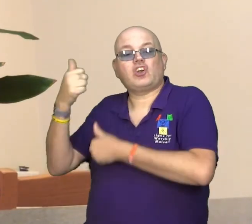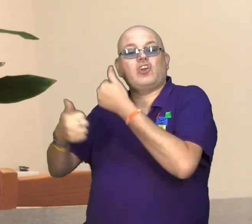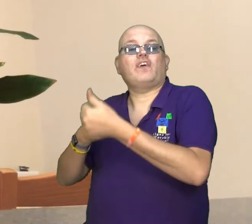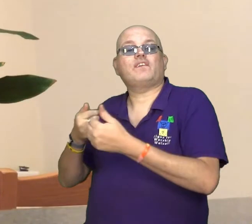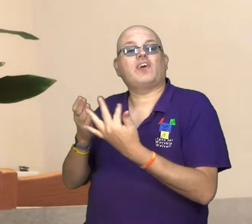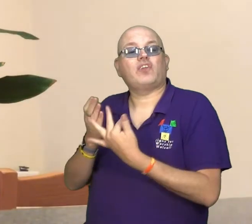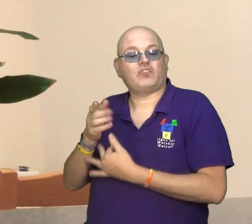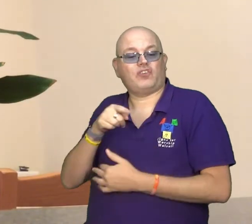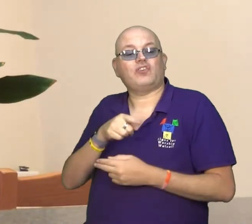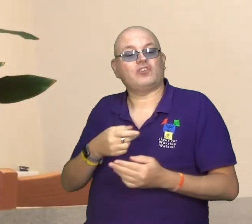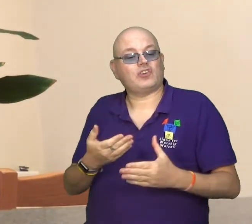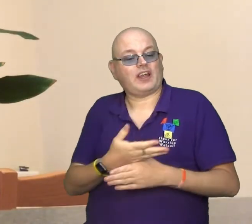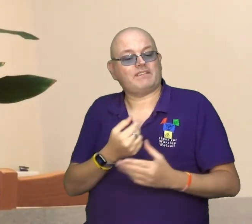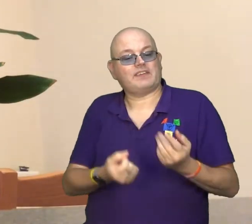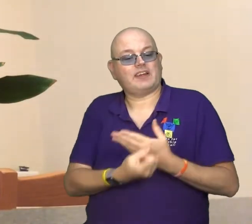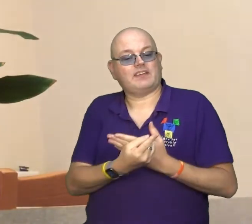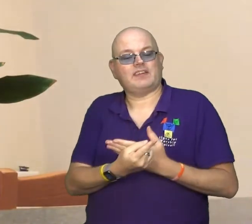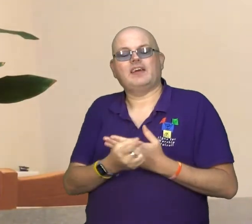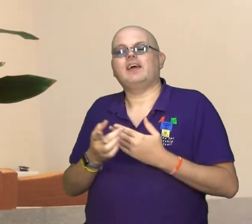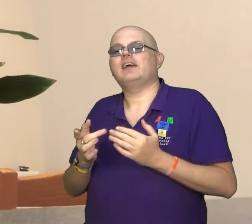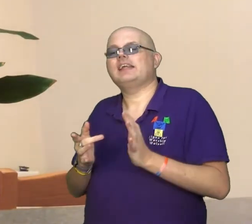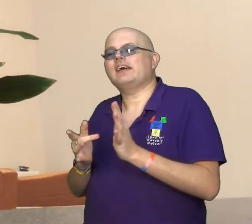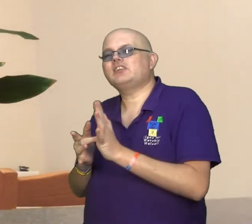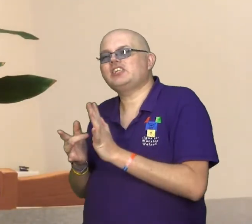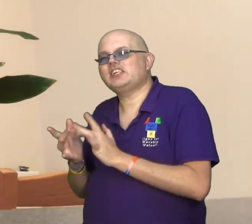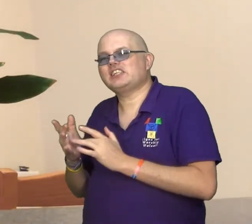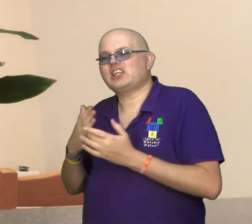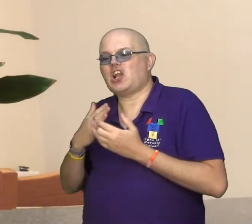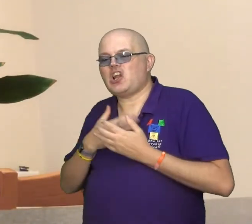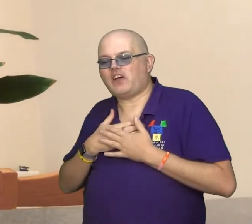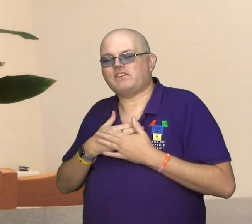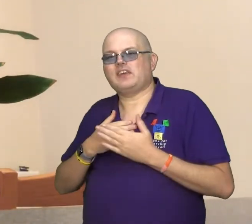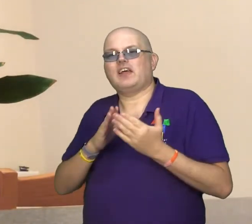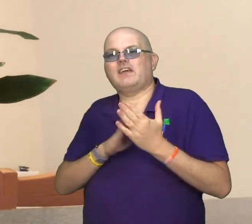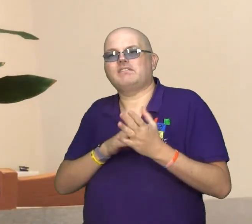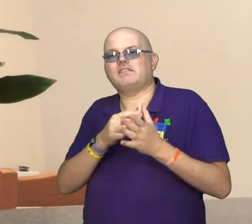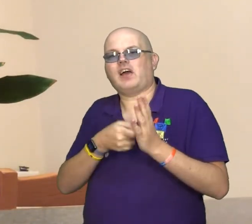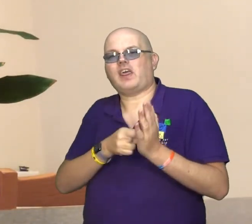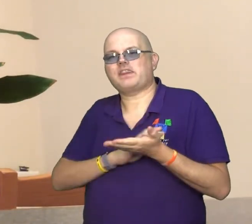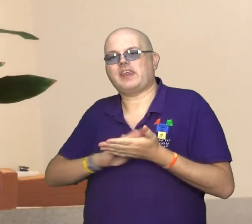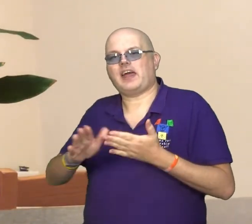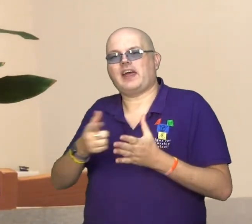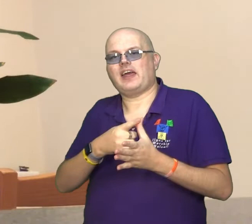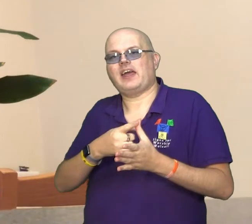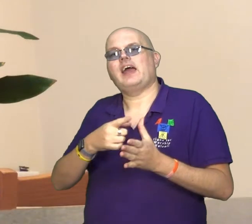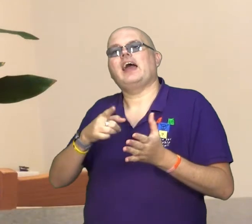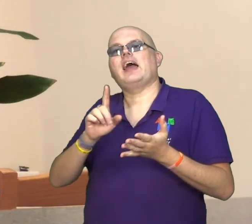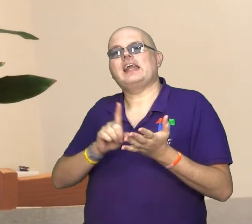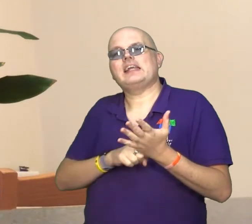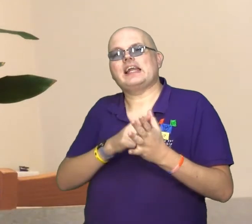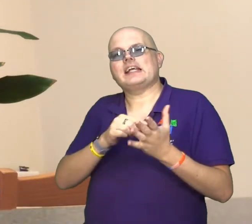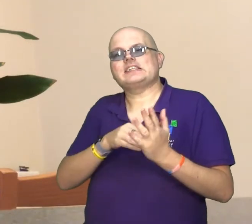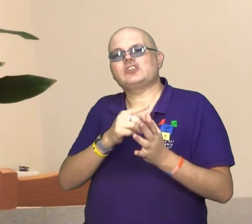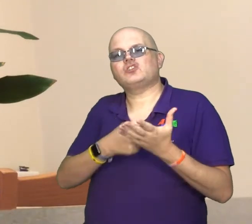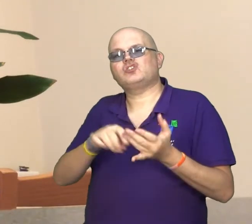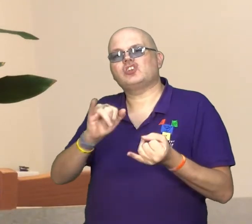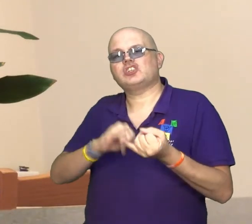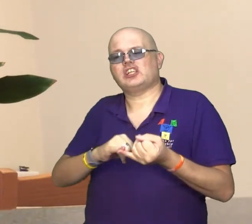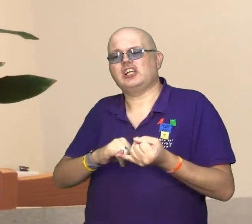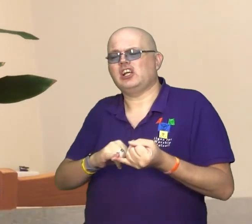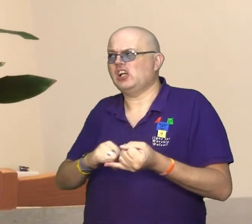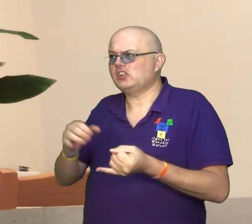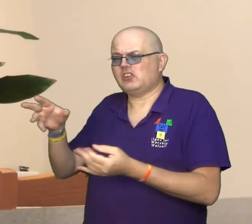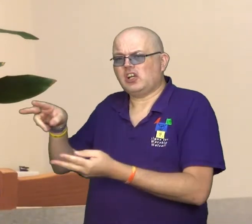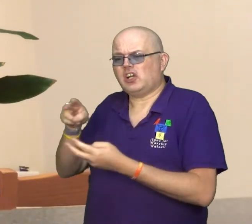glorified through it." Now Jesus loved Martha and her sister and Lazarus. So when he heard that Lazarus